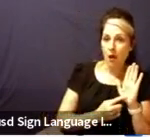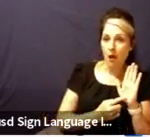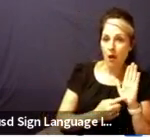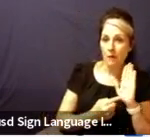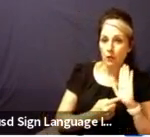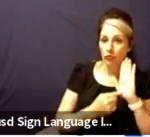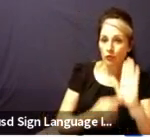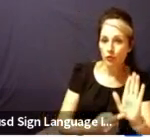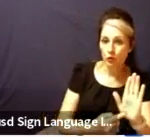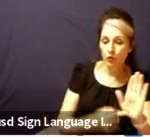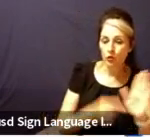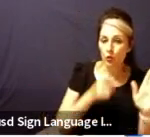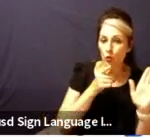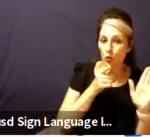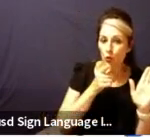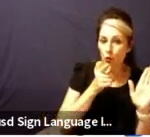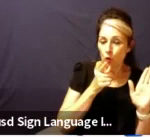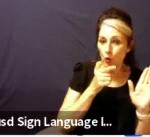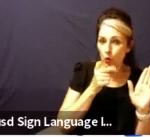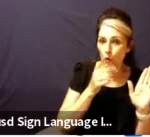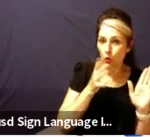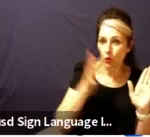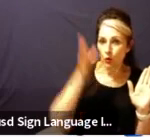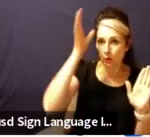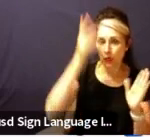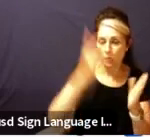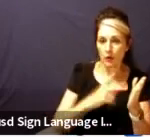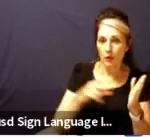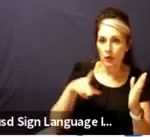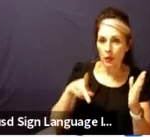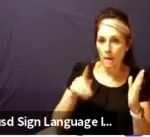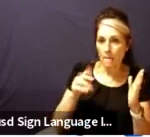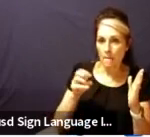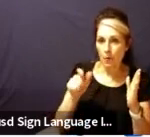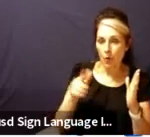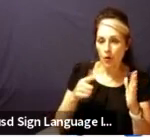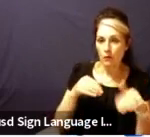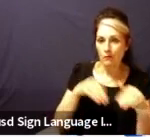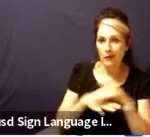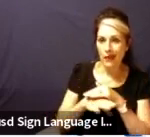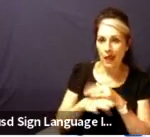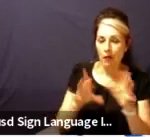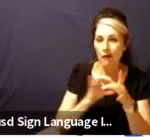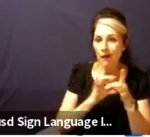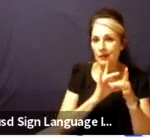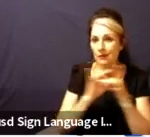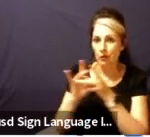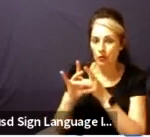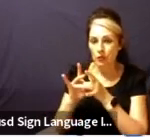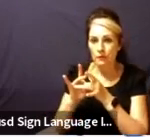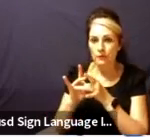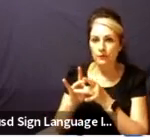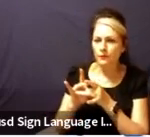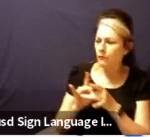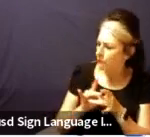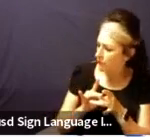you who your parent portal account is associated to. So I'm Are glad you that okay,